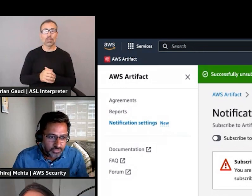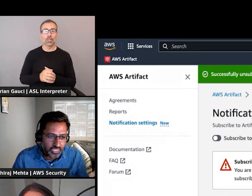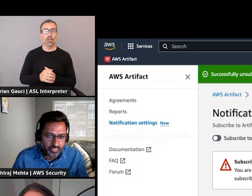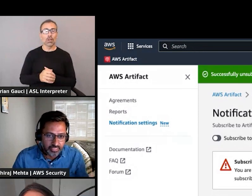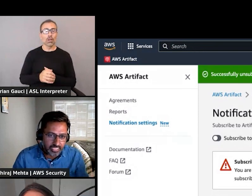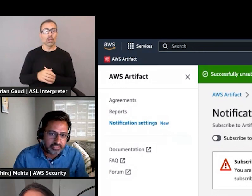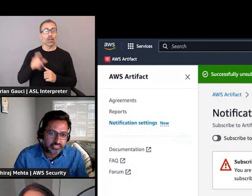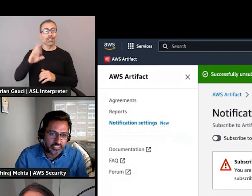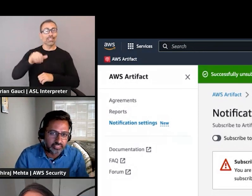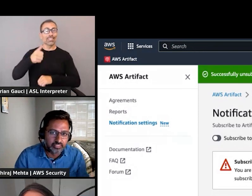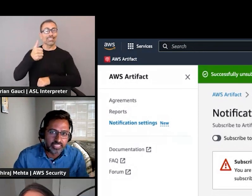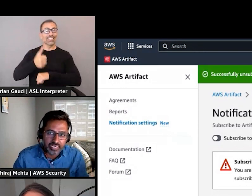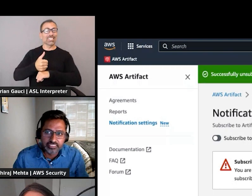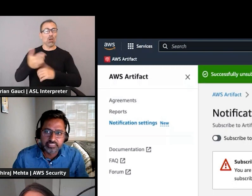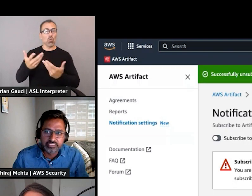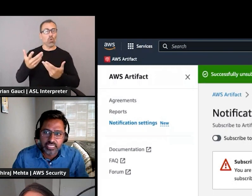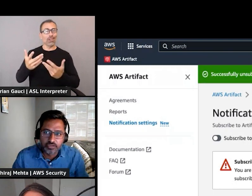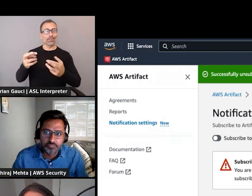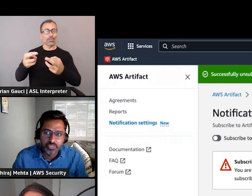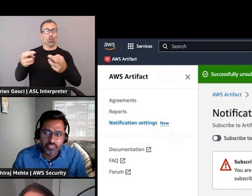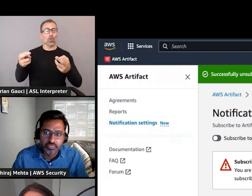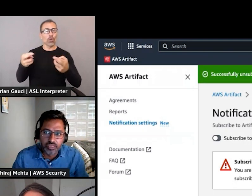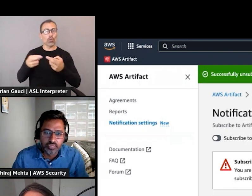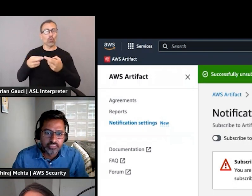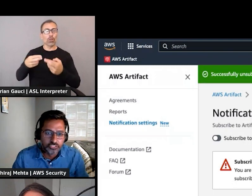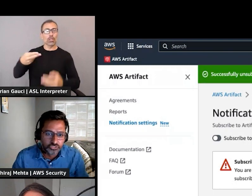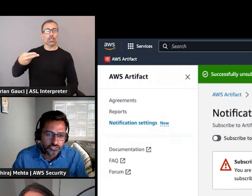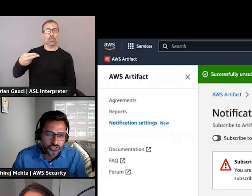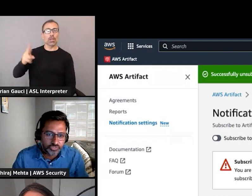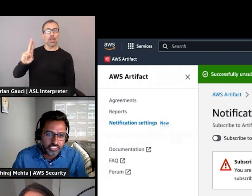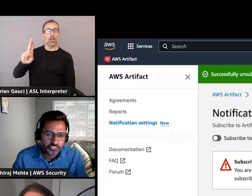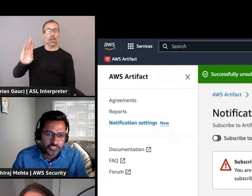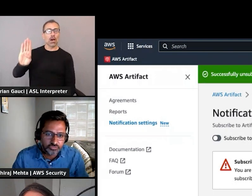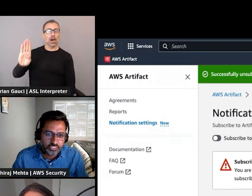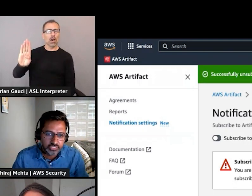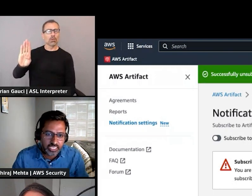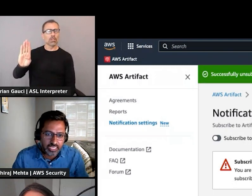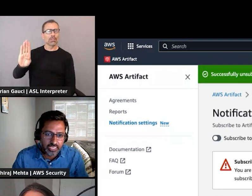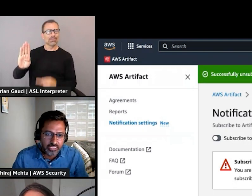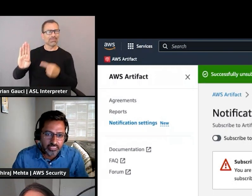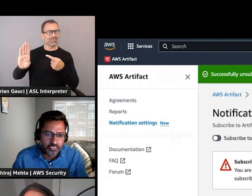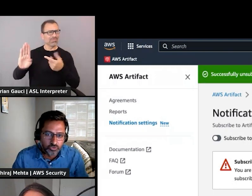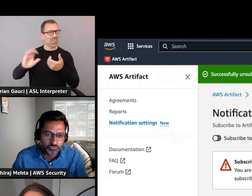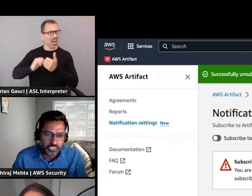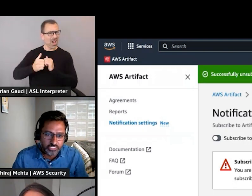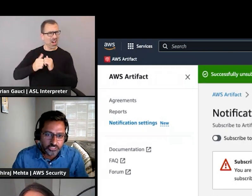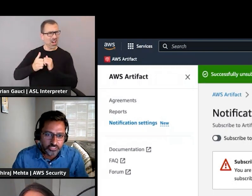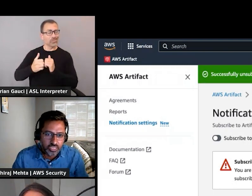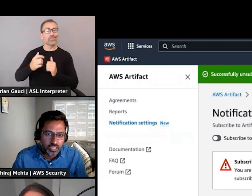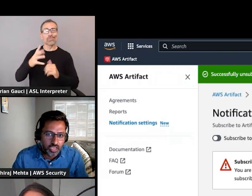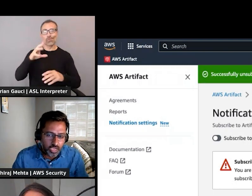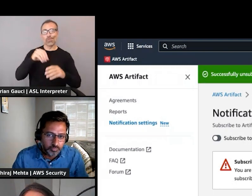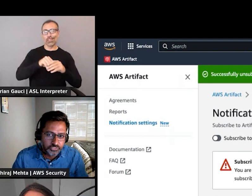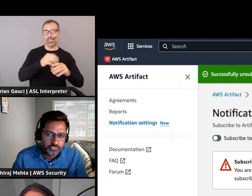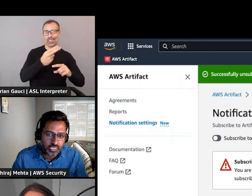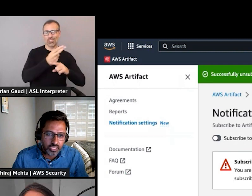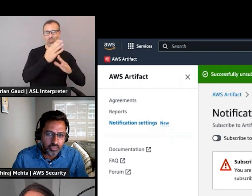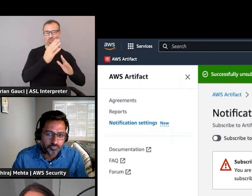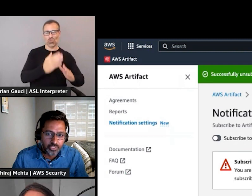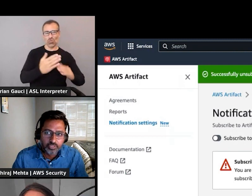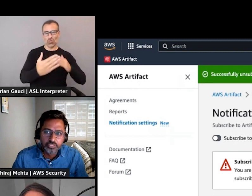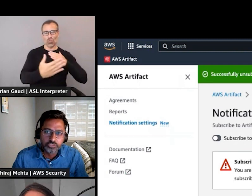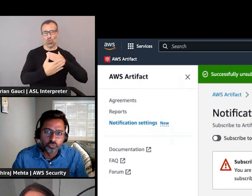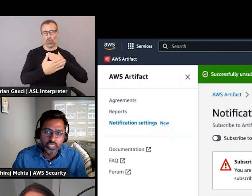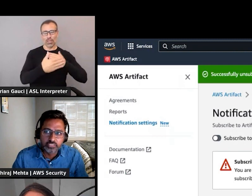region hub, and that is set up in the user notification service in the notification